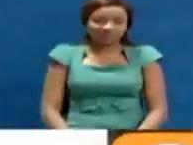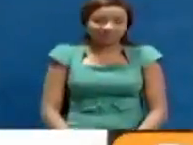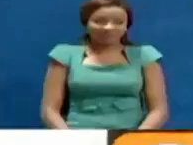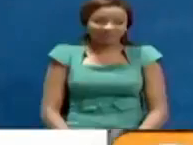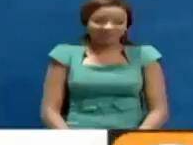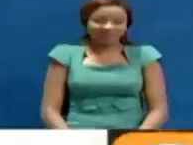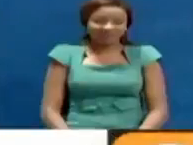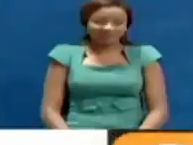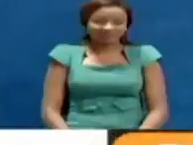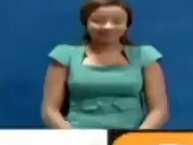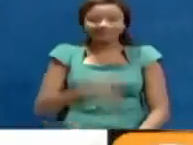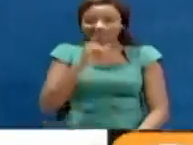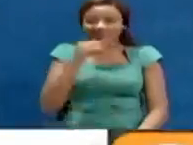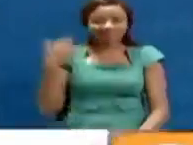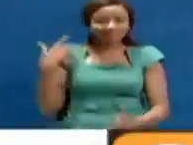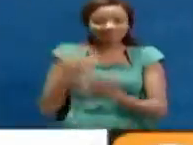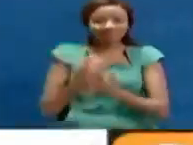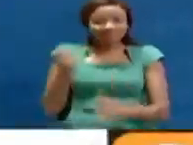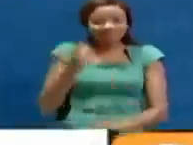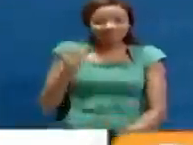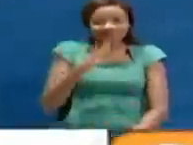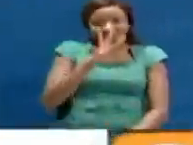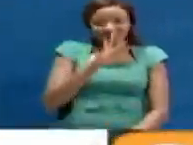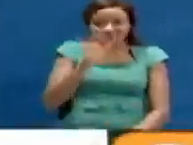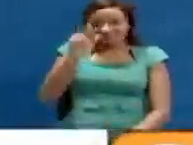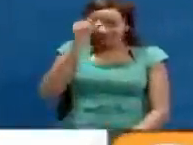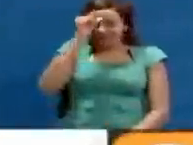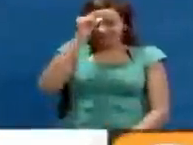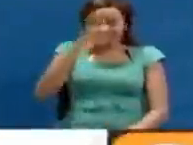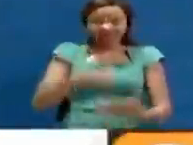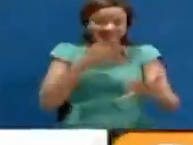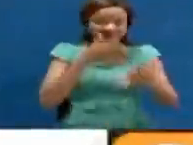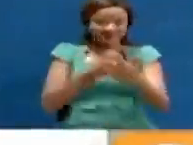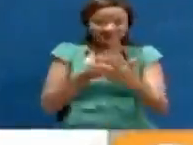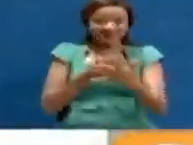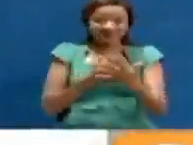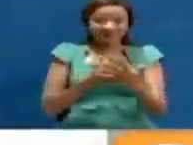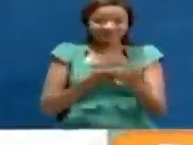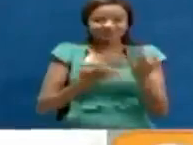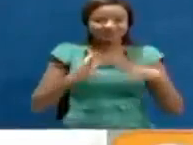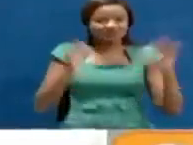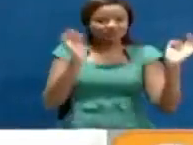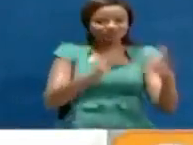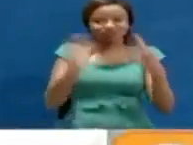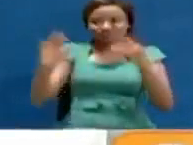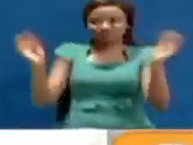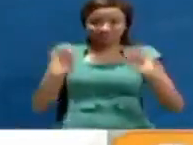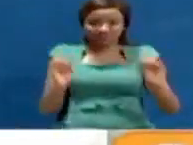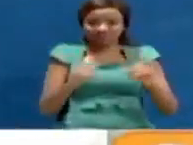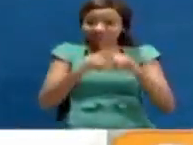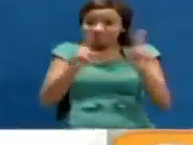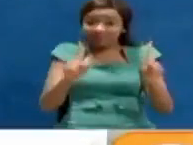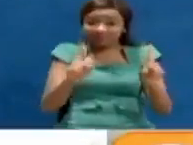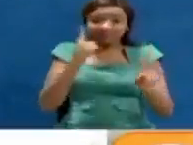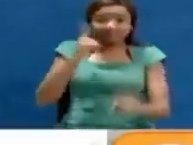It's been close to 4 months since government banned any form of public gathering to contain the spread of COVID-19.